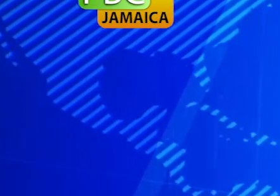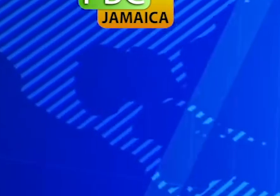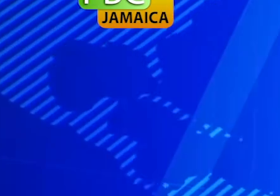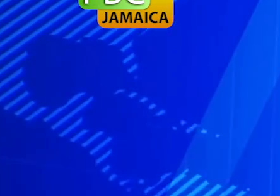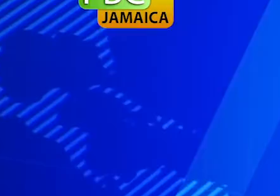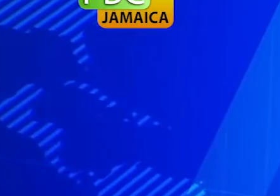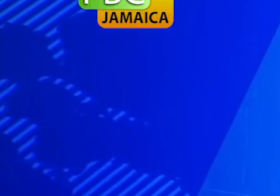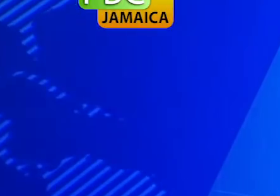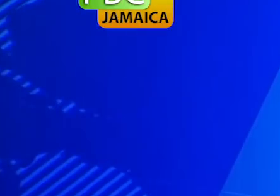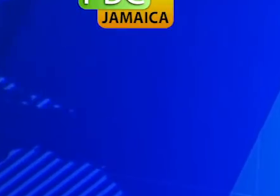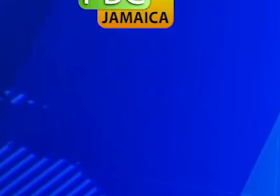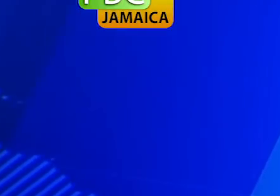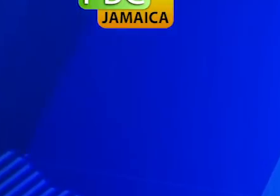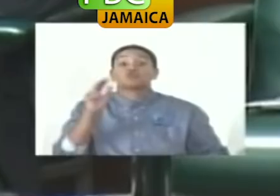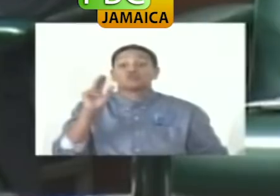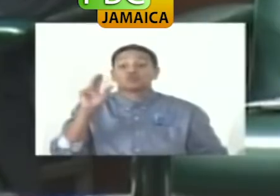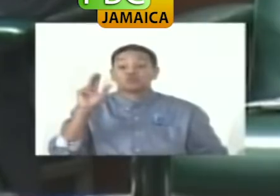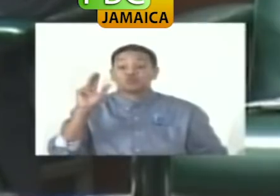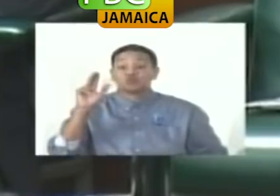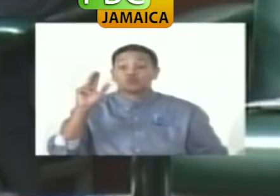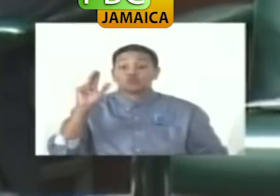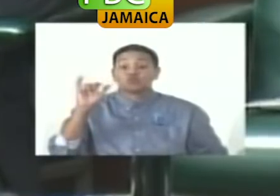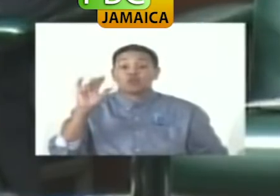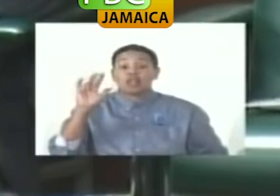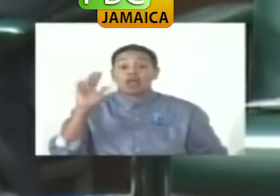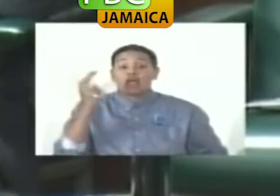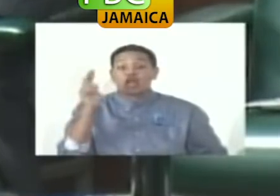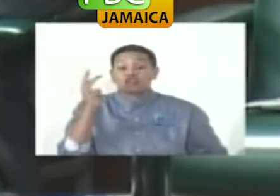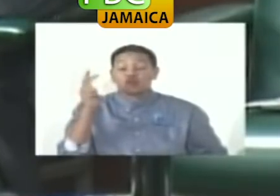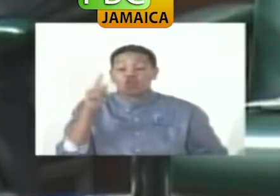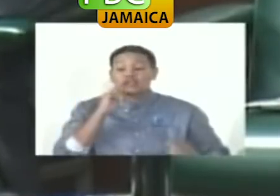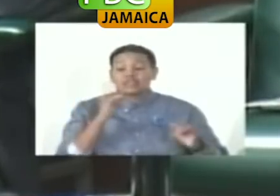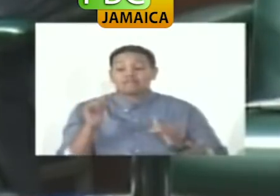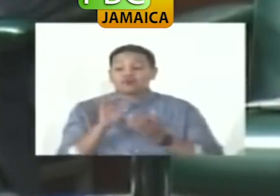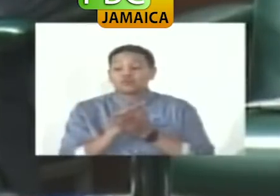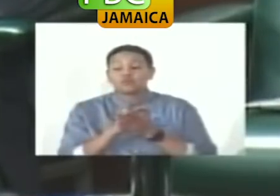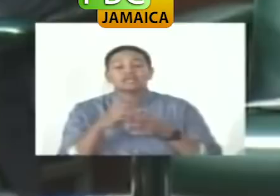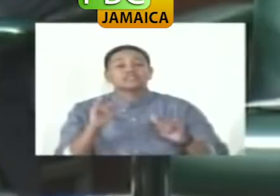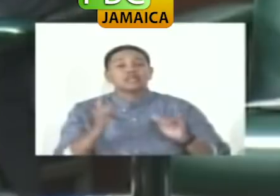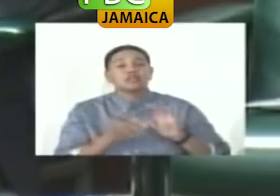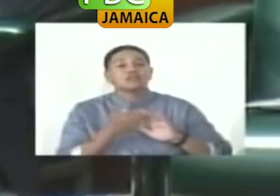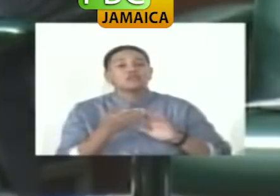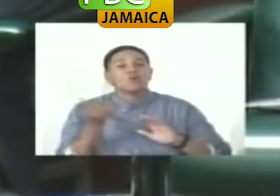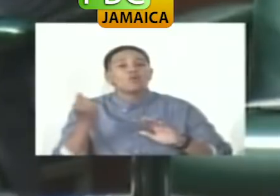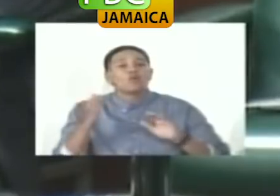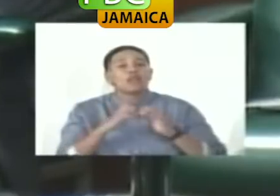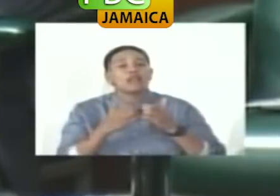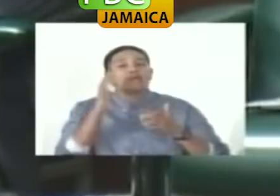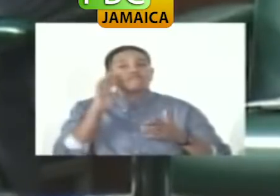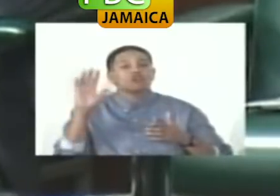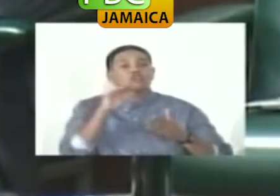with. We get more in this report. The education minister says several options are being explored to ensure